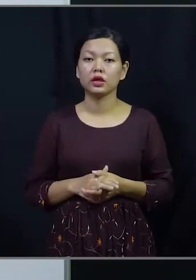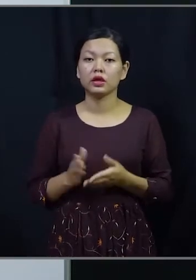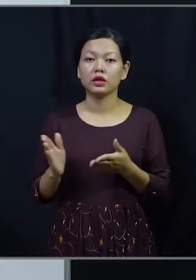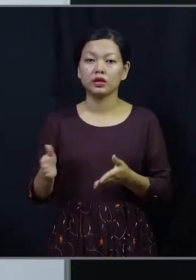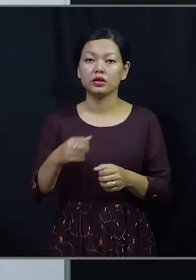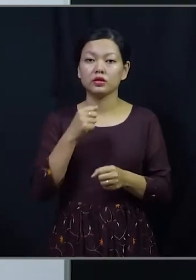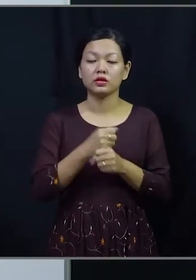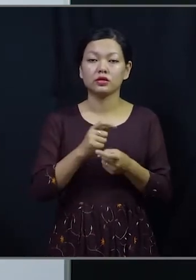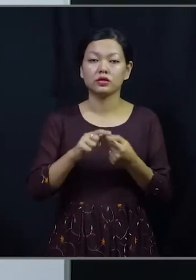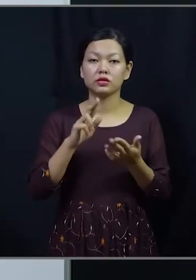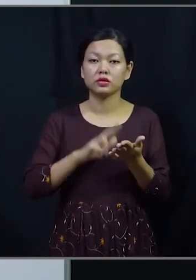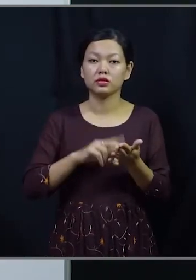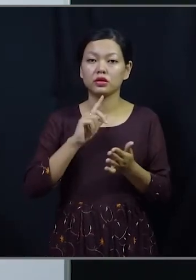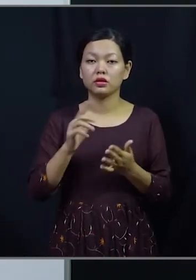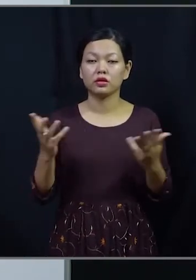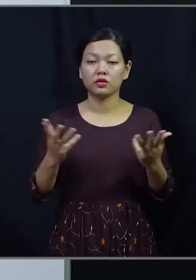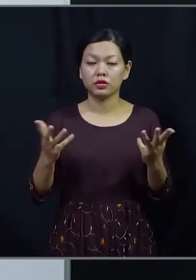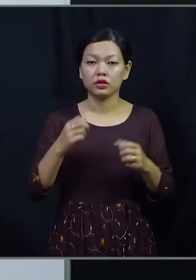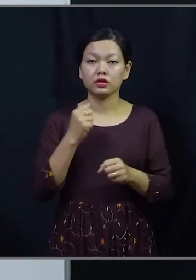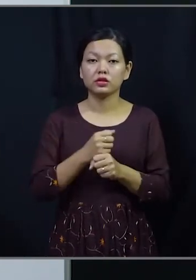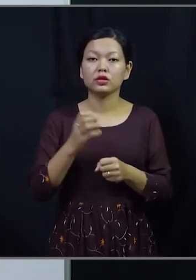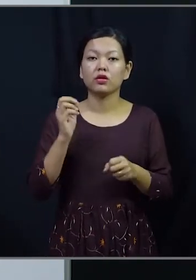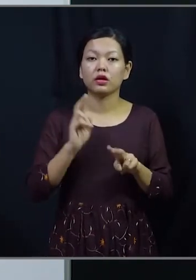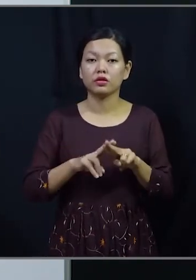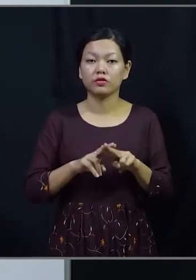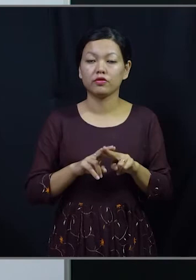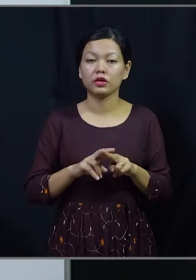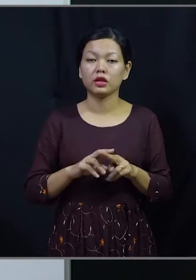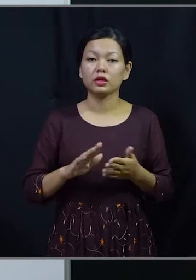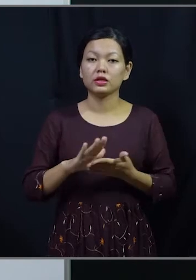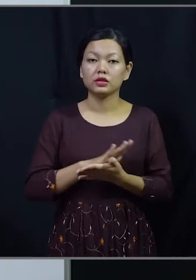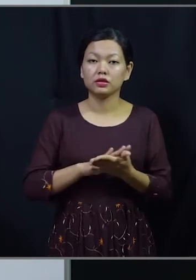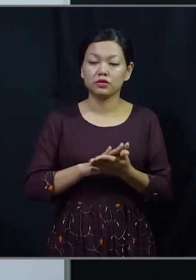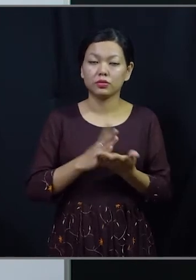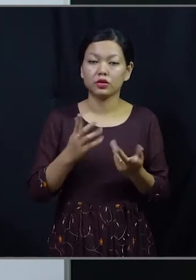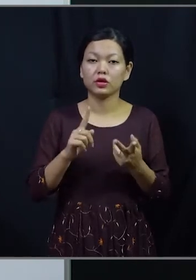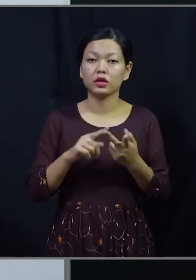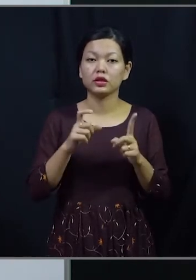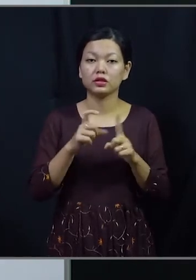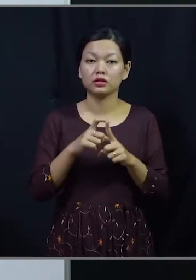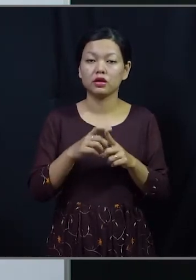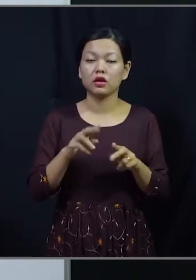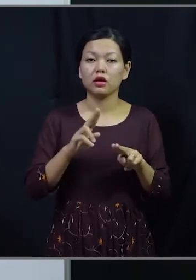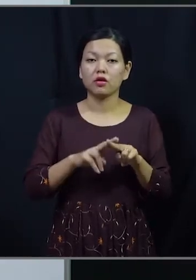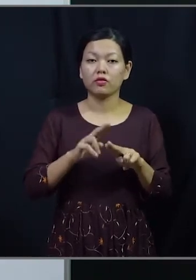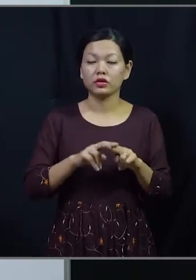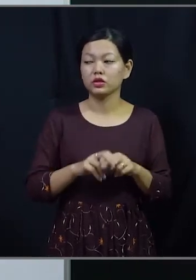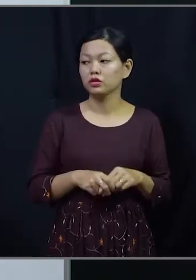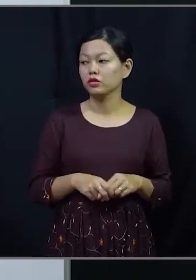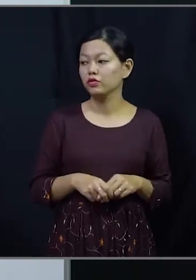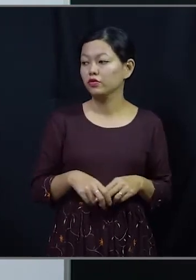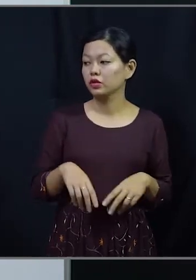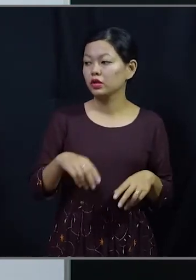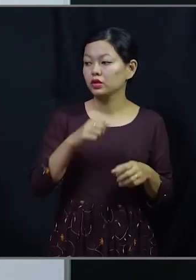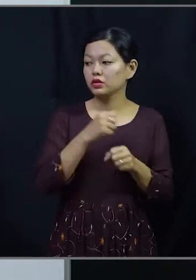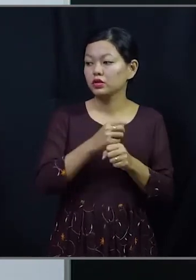case, in general, we can say that GOF is nothing but identity function on the set A, because 1, 2, 3 belong to